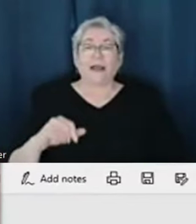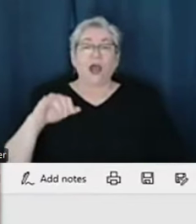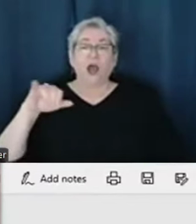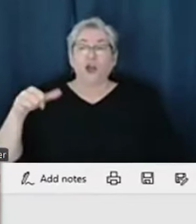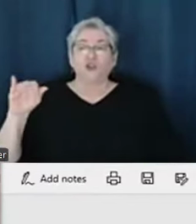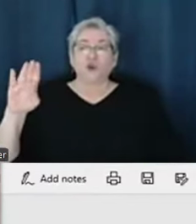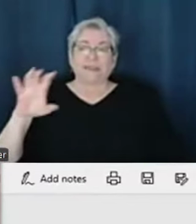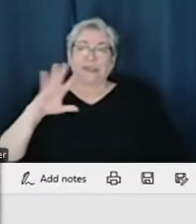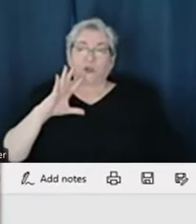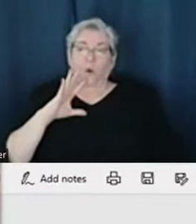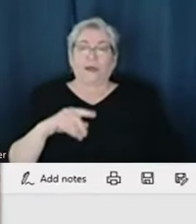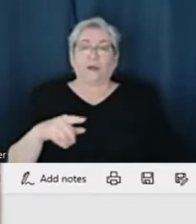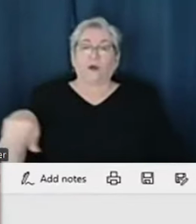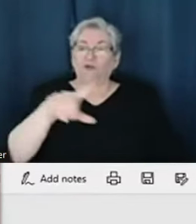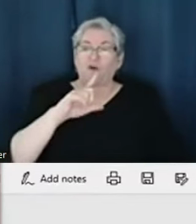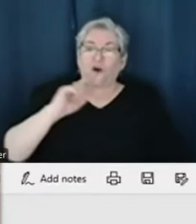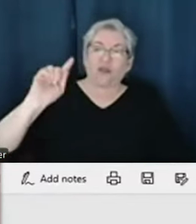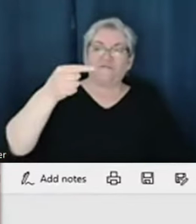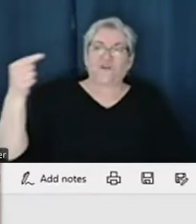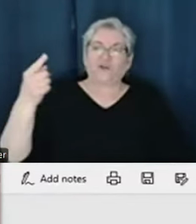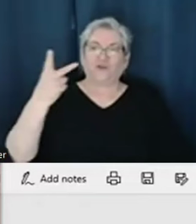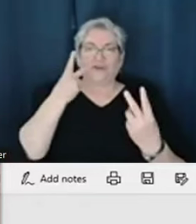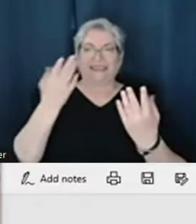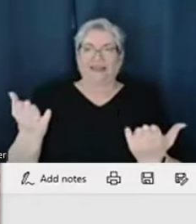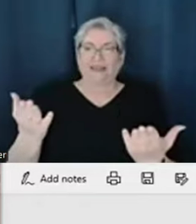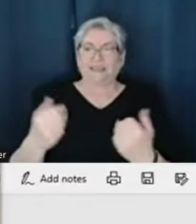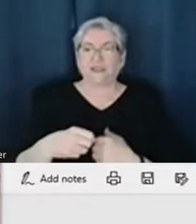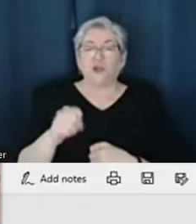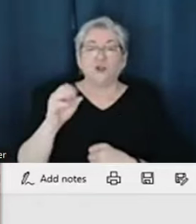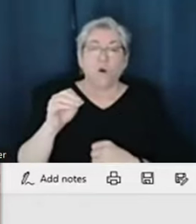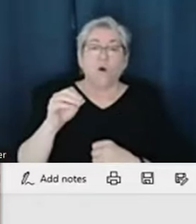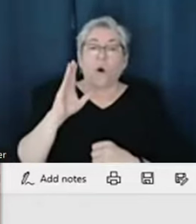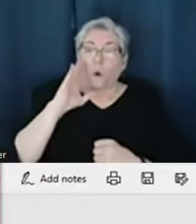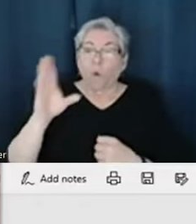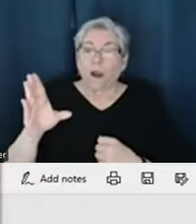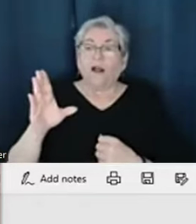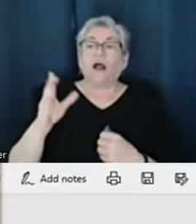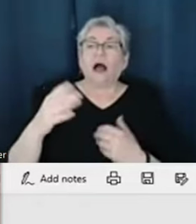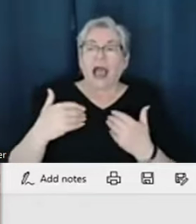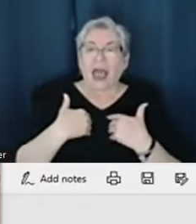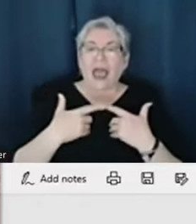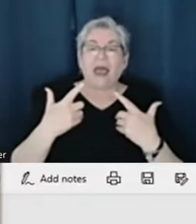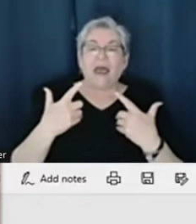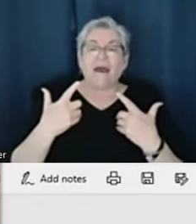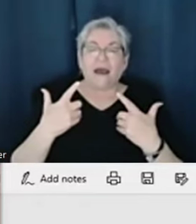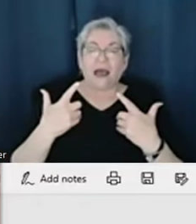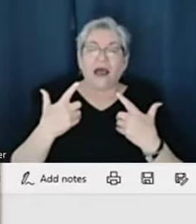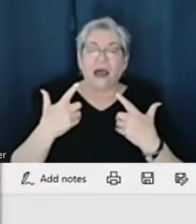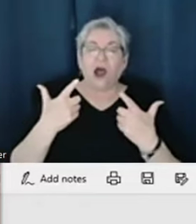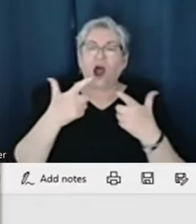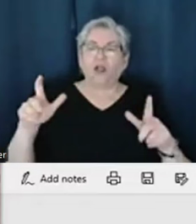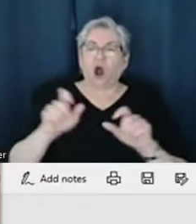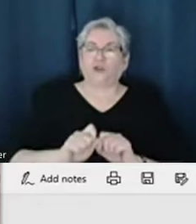are the first to see this. And so there's going to be a large release email that will be going out, I